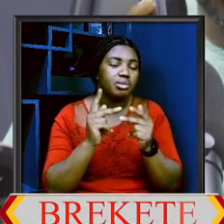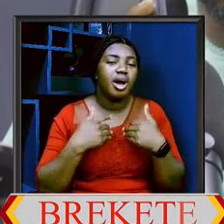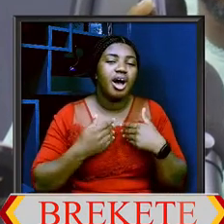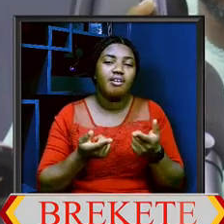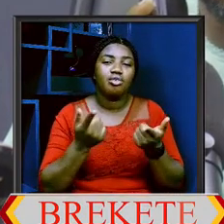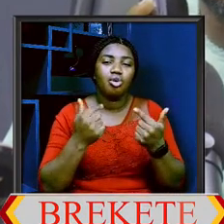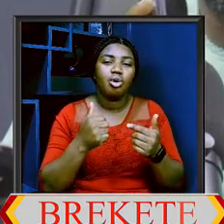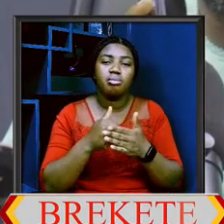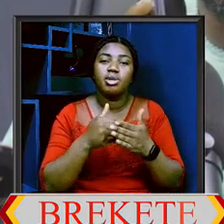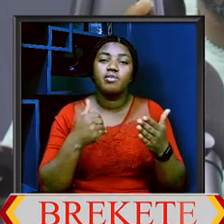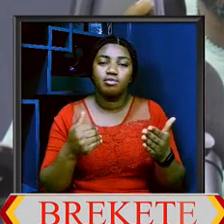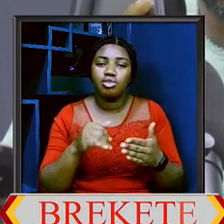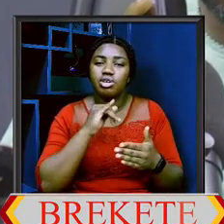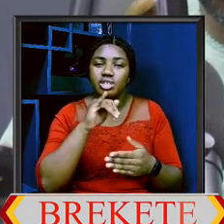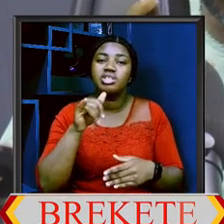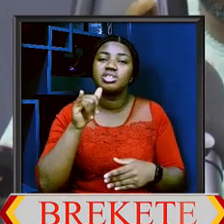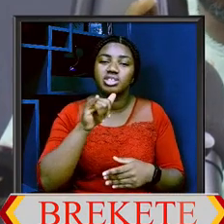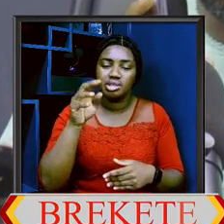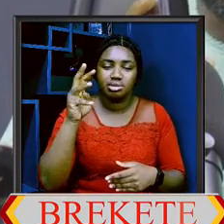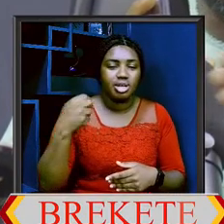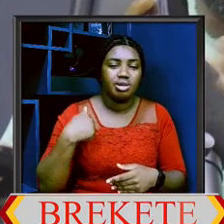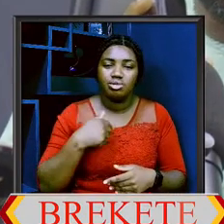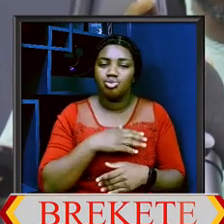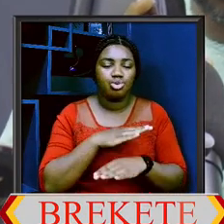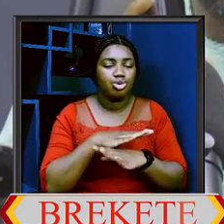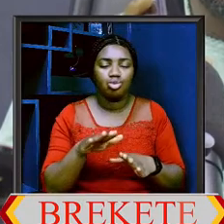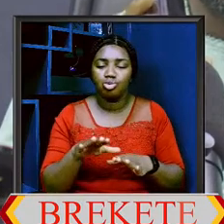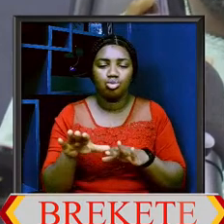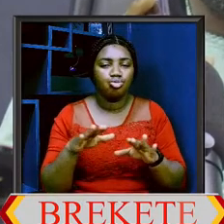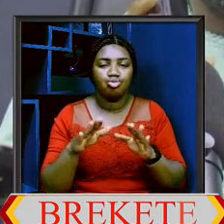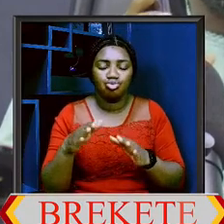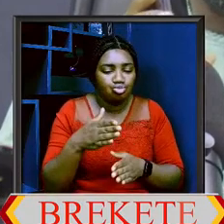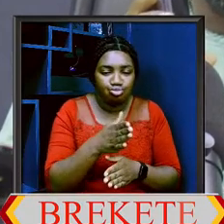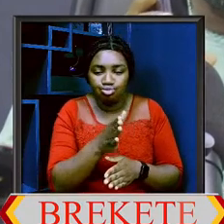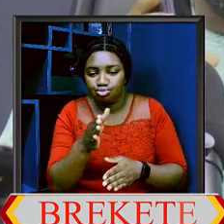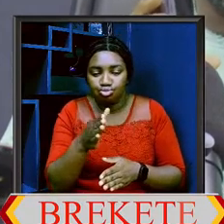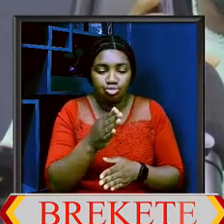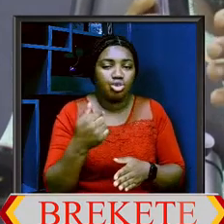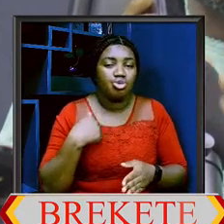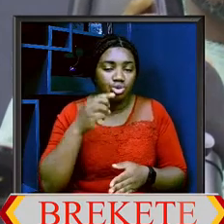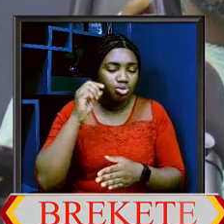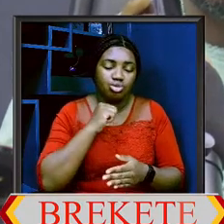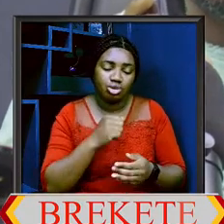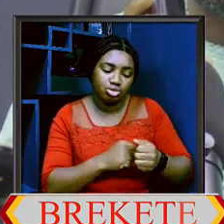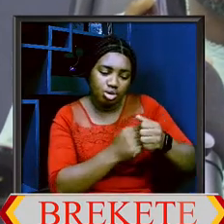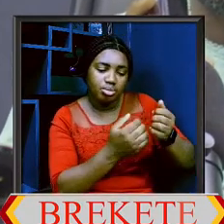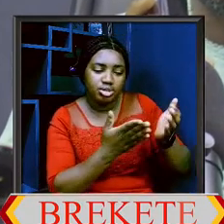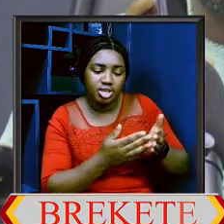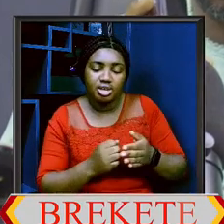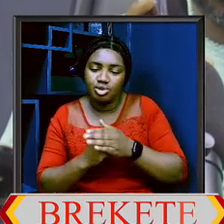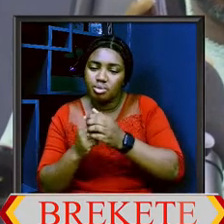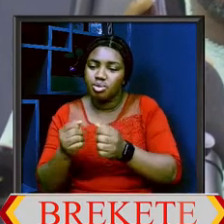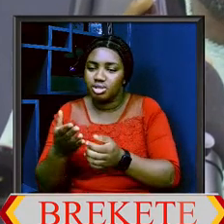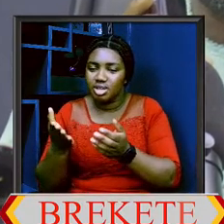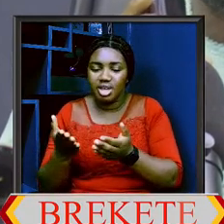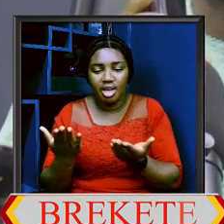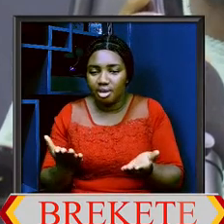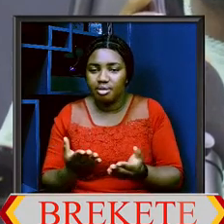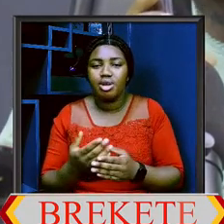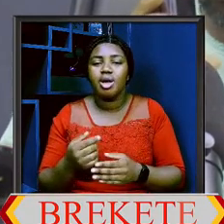them the same them we know they do wuu we not go support here support here no